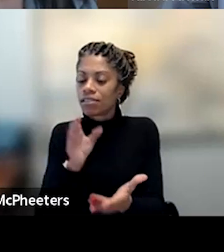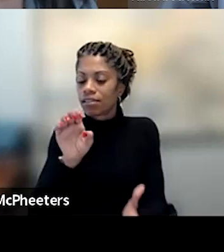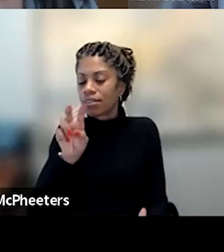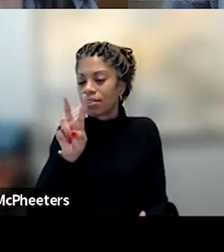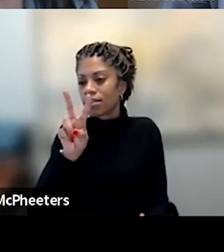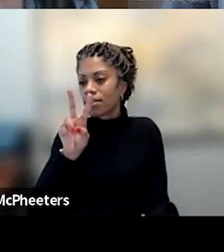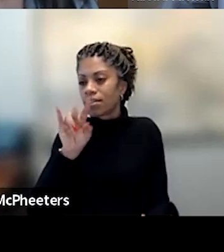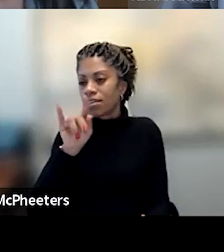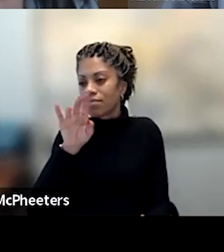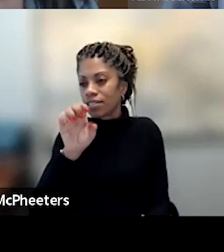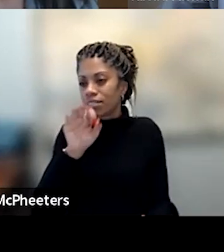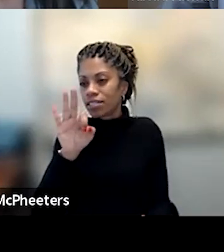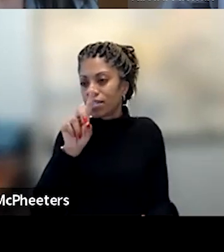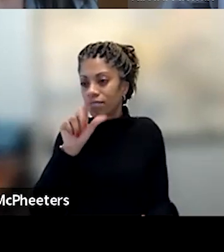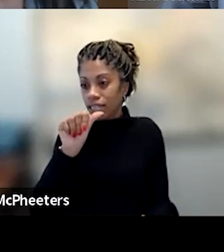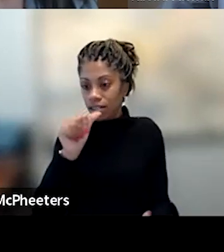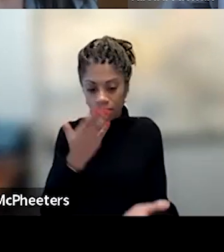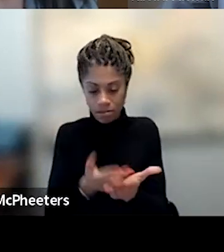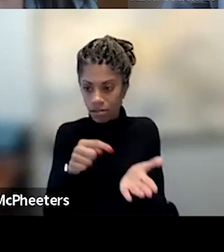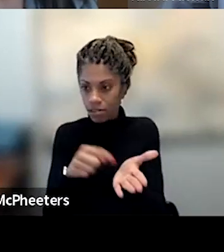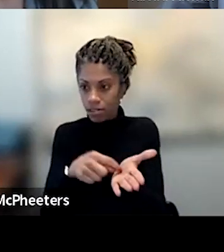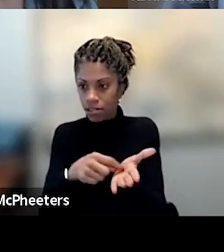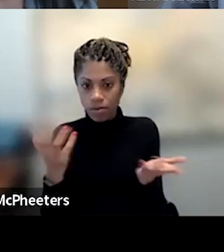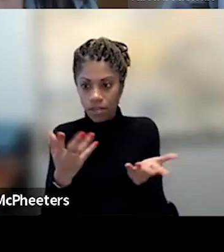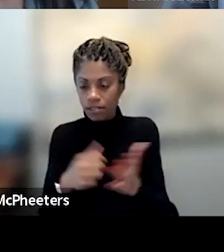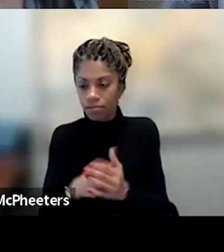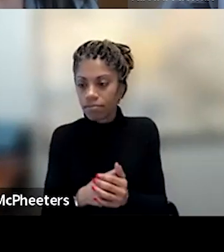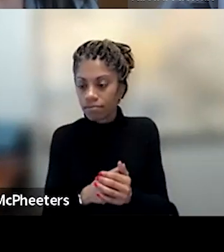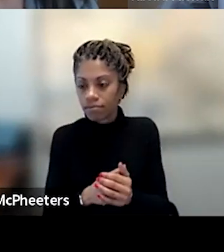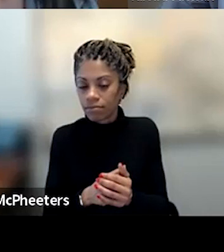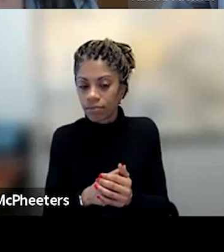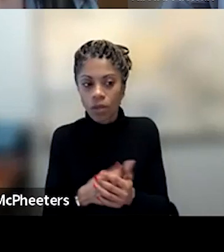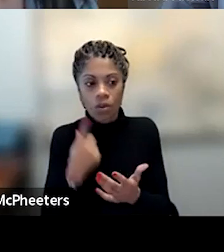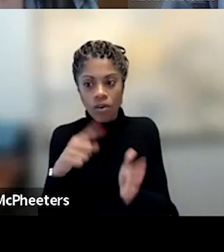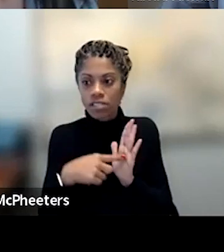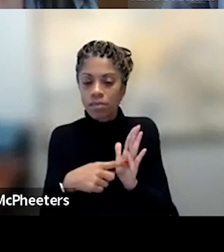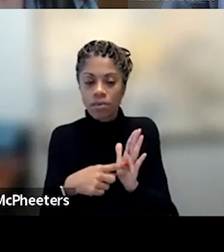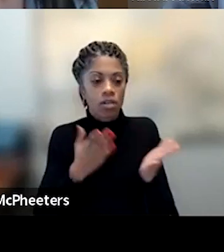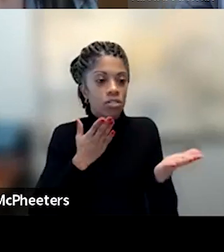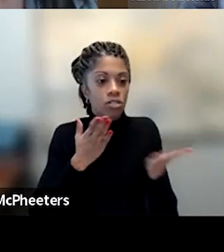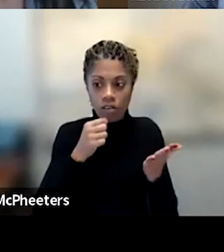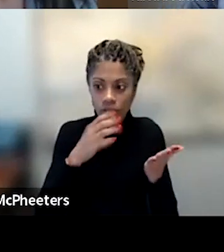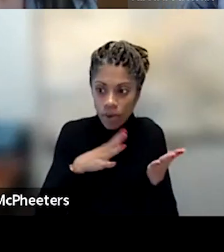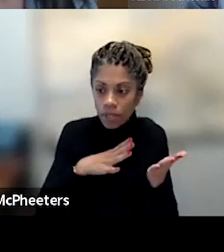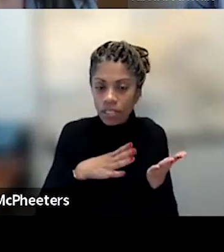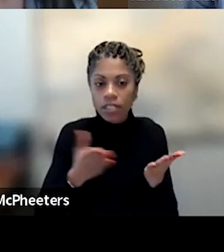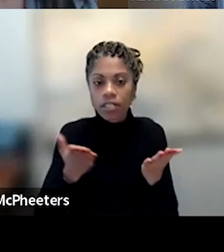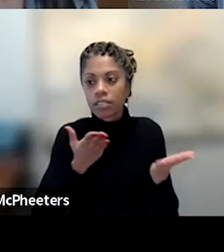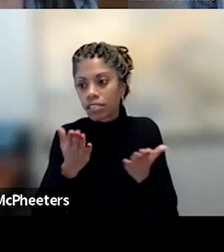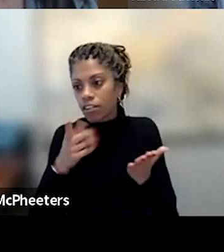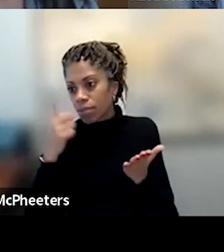doesn't have in its brief to serve women or Black and brown people or disabled people